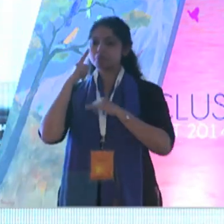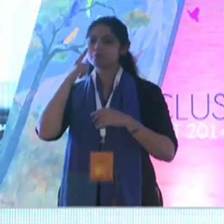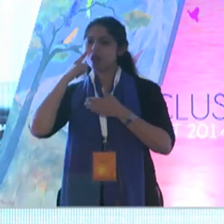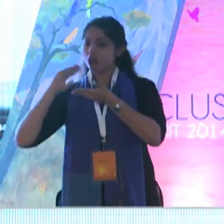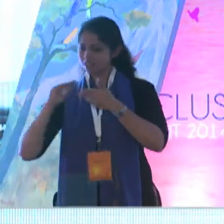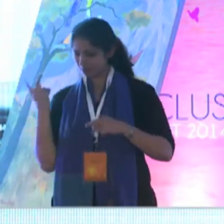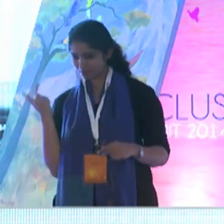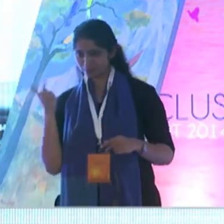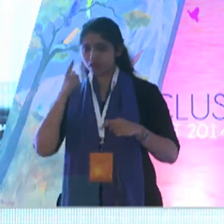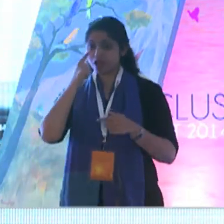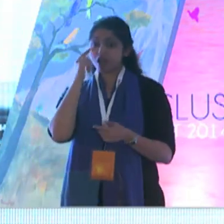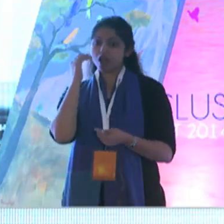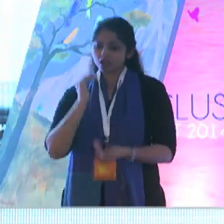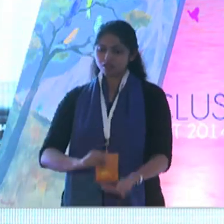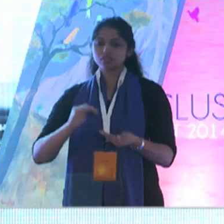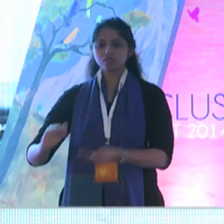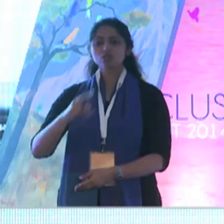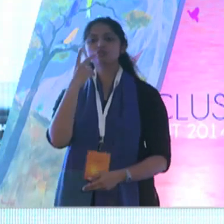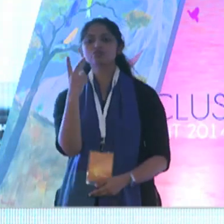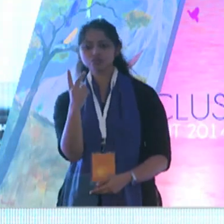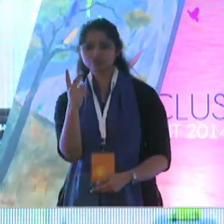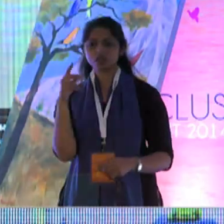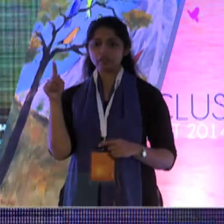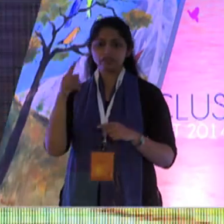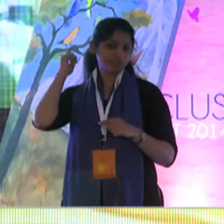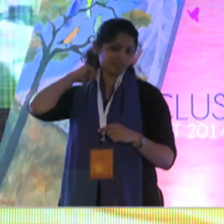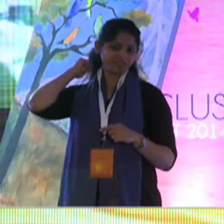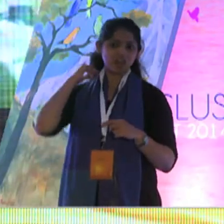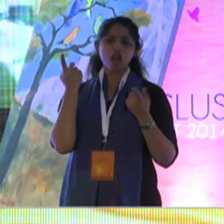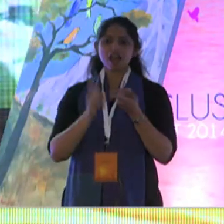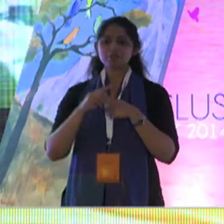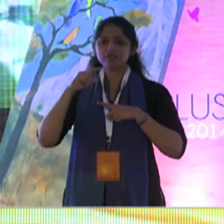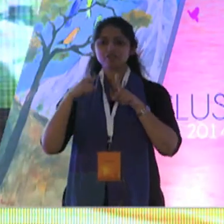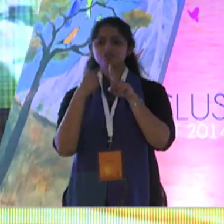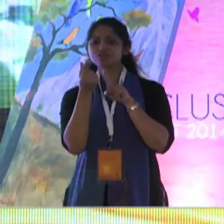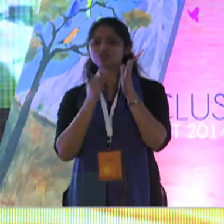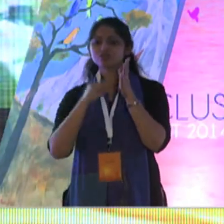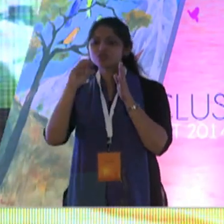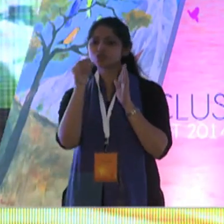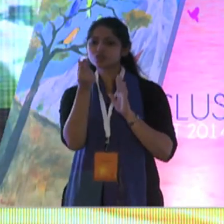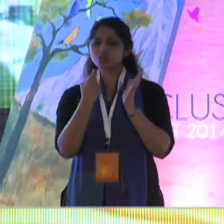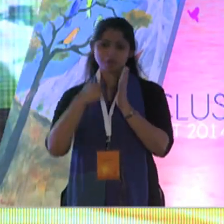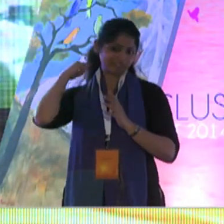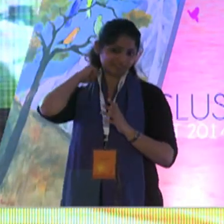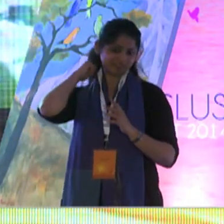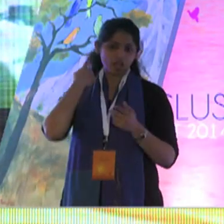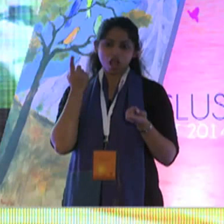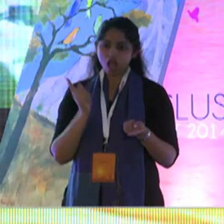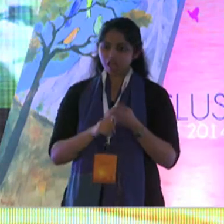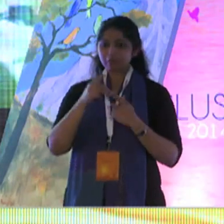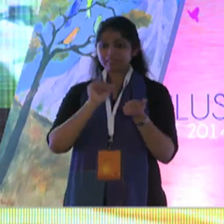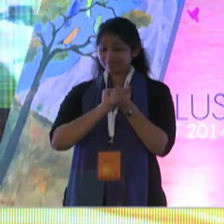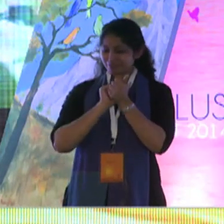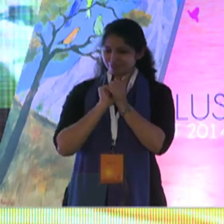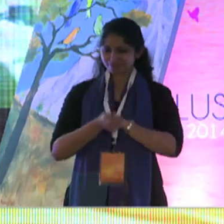2 girls. Now, a spinal tumor made walking impossible for Deepa 1 decade ago. The 3 repeated